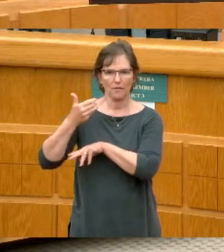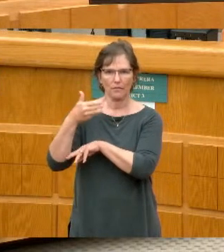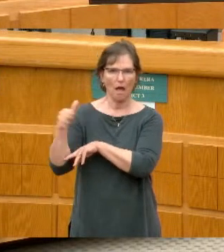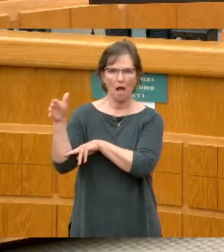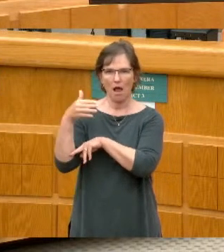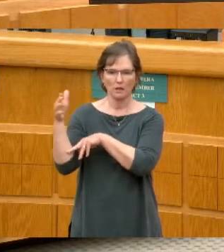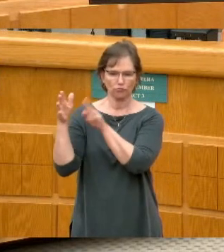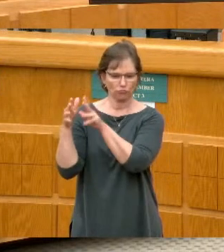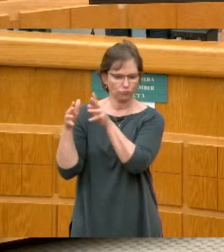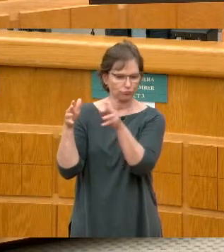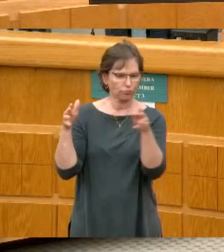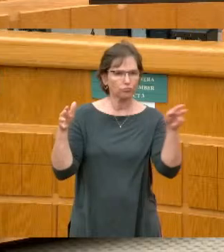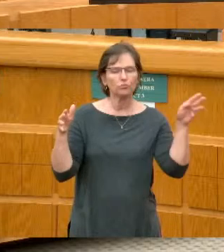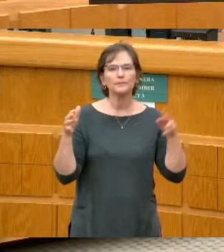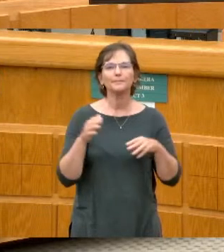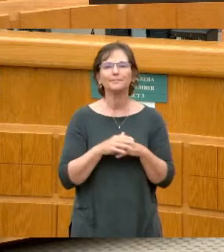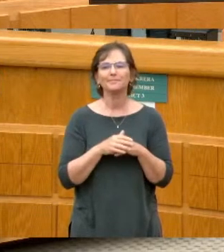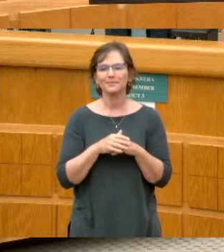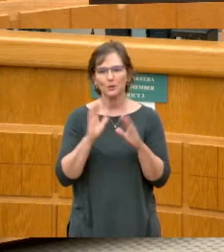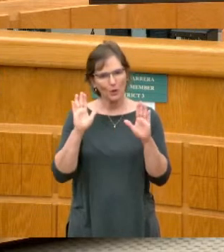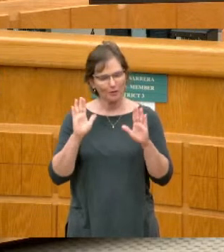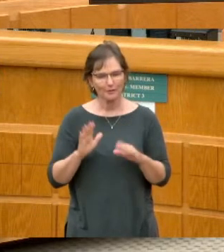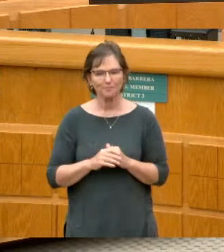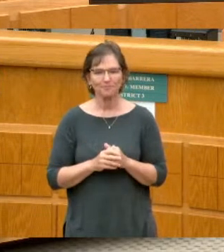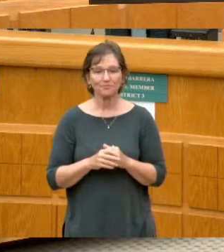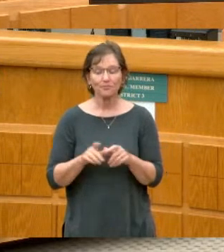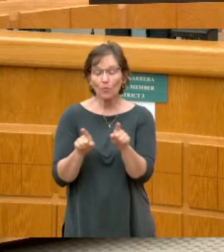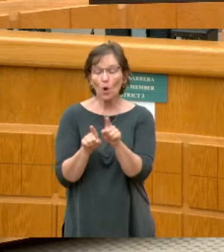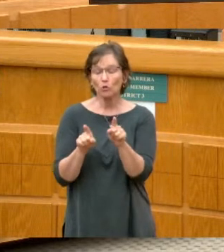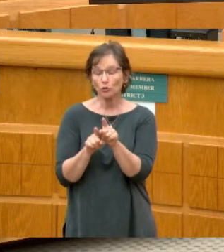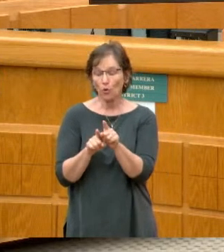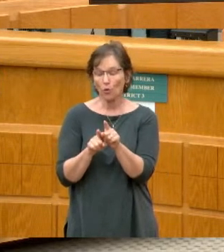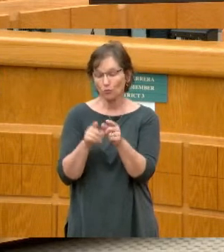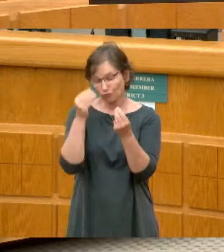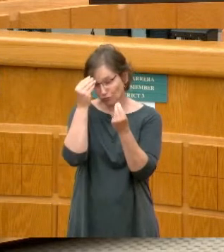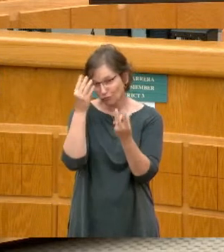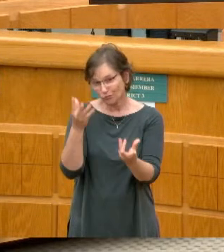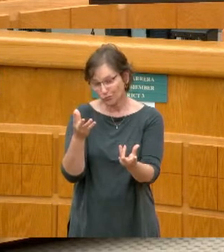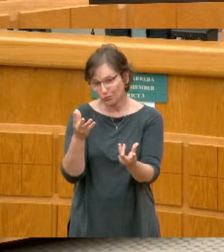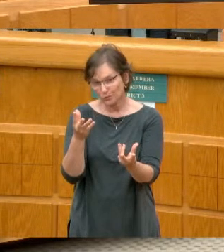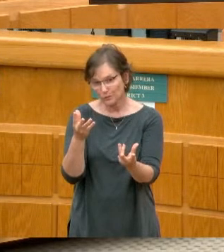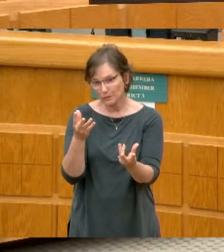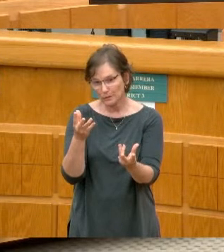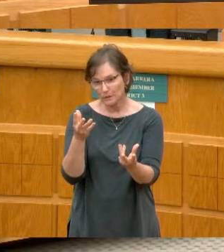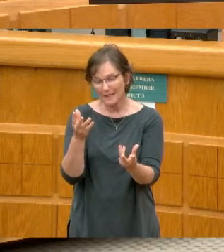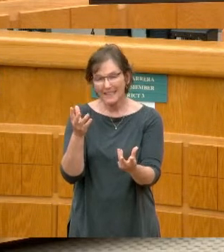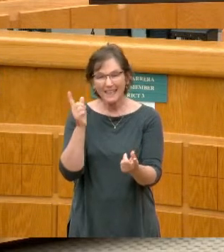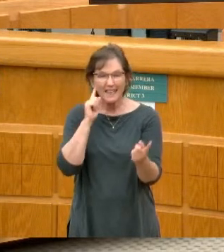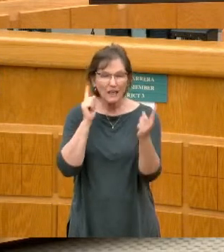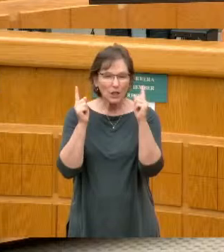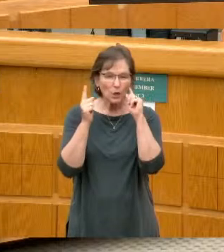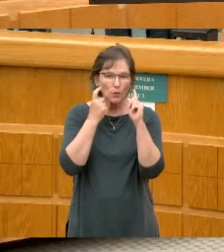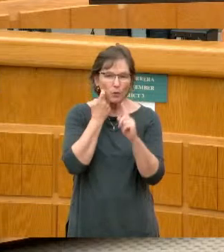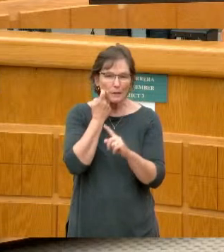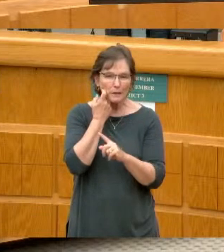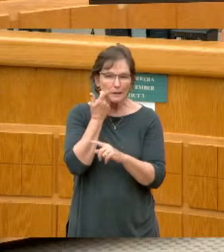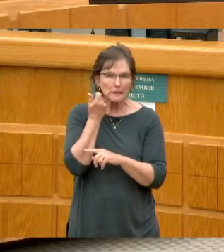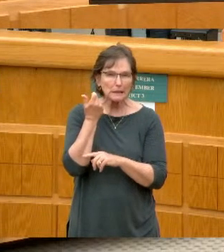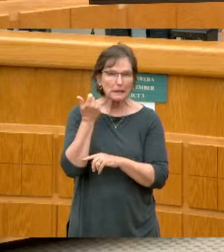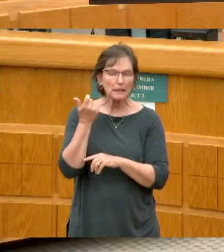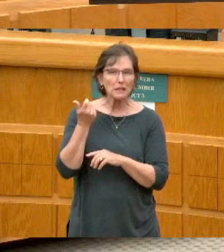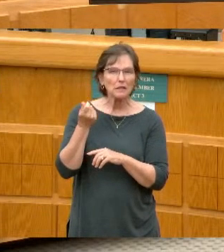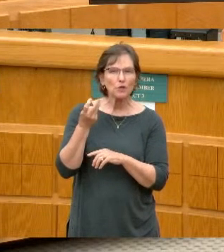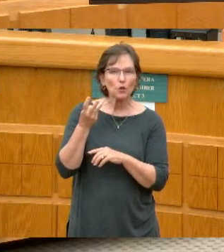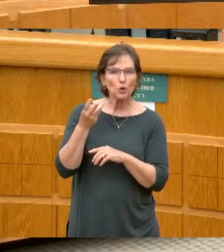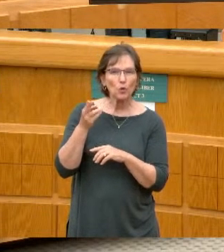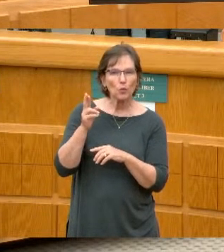often. So we thank the Corpus Christi Rotary Club for putting that on for us, just